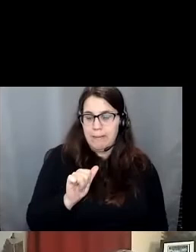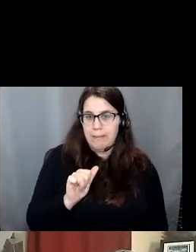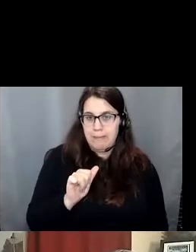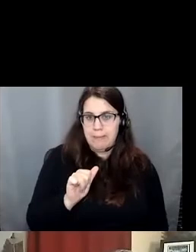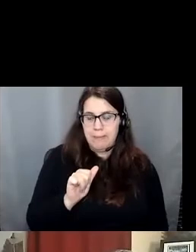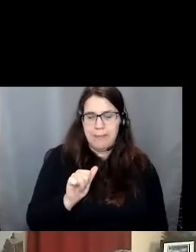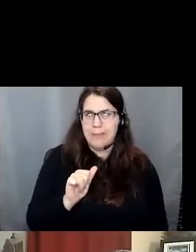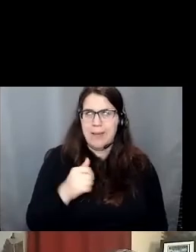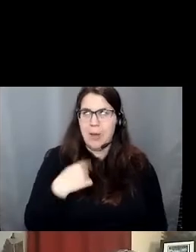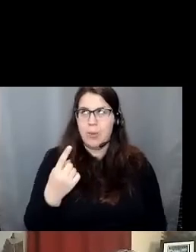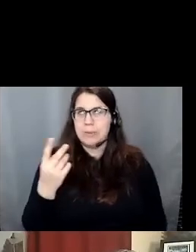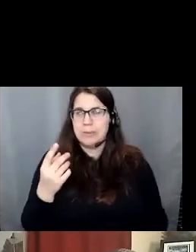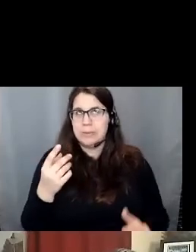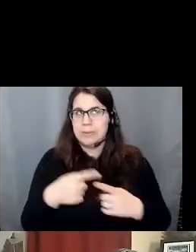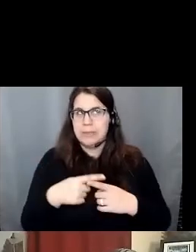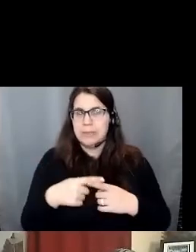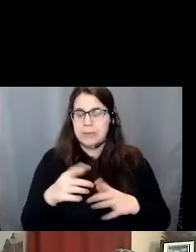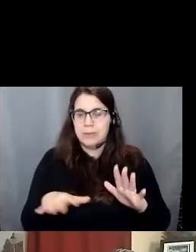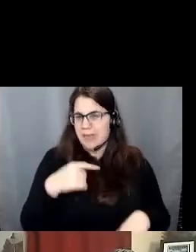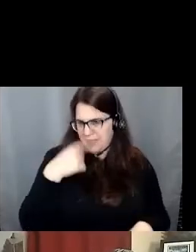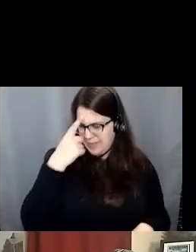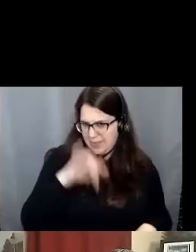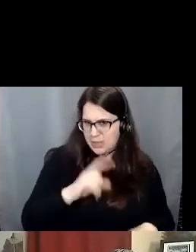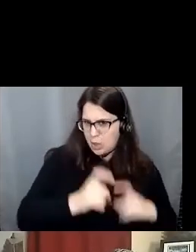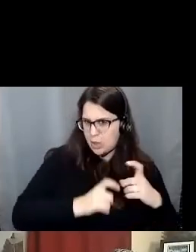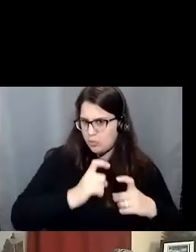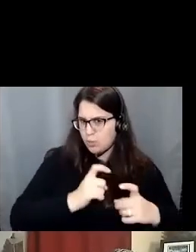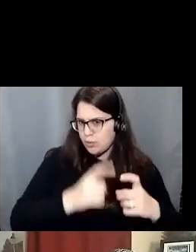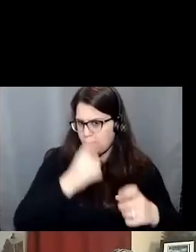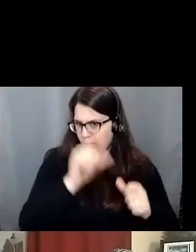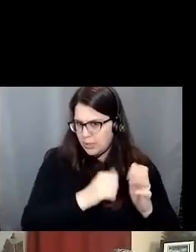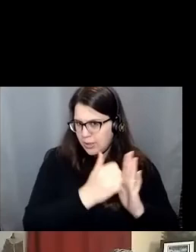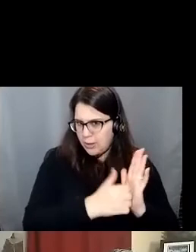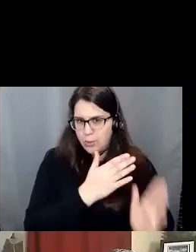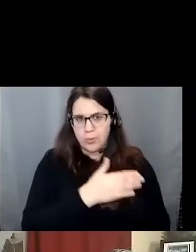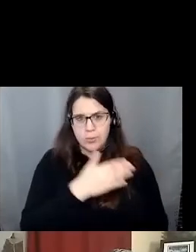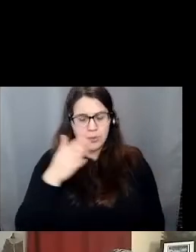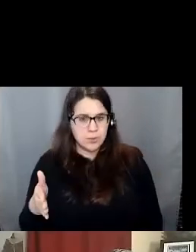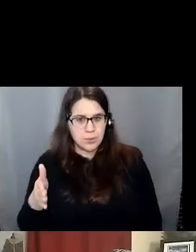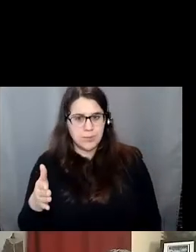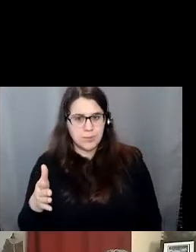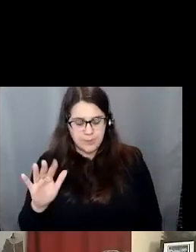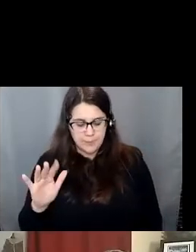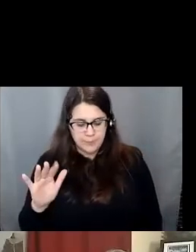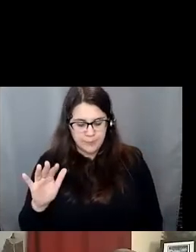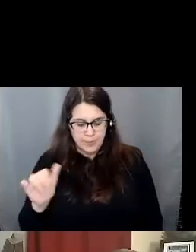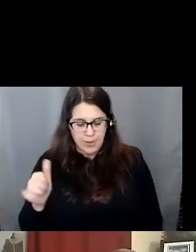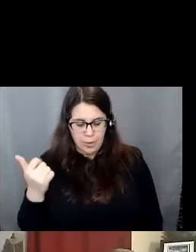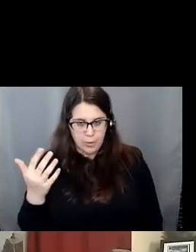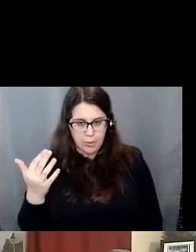always get these confused, it deals, I believe, with contributions into the account each year. And there's another one that's